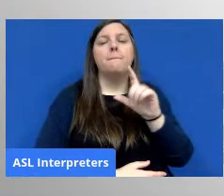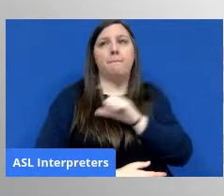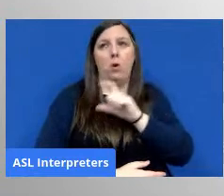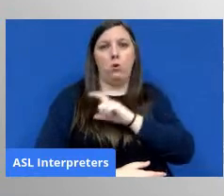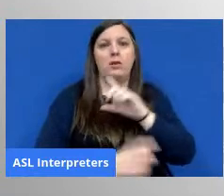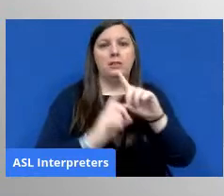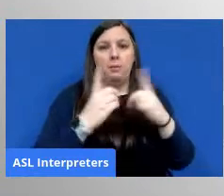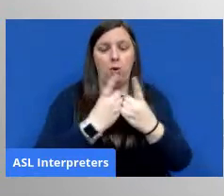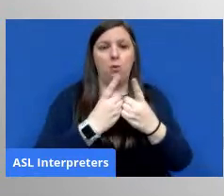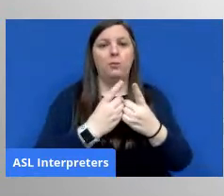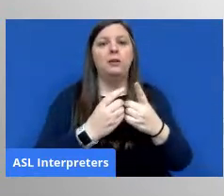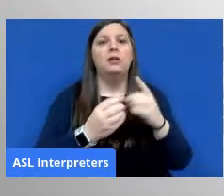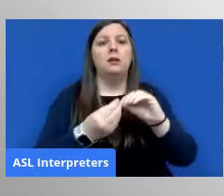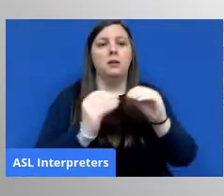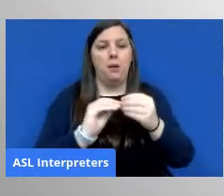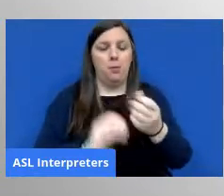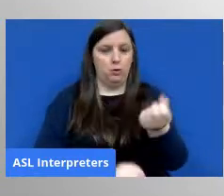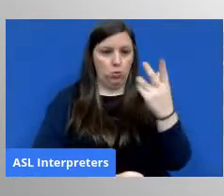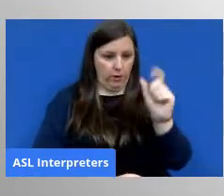Item 12.2.